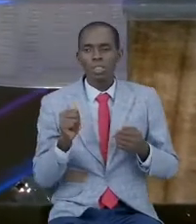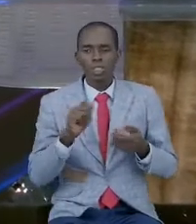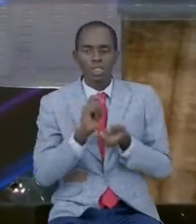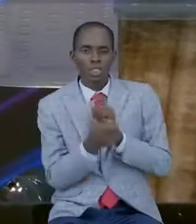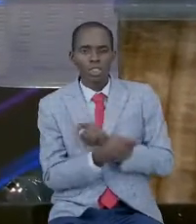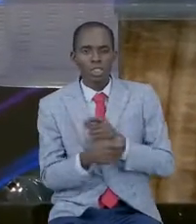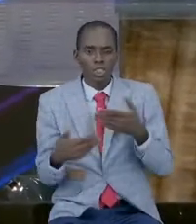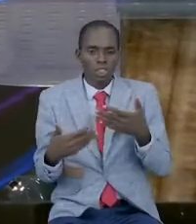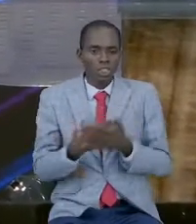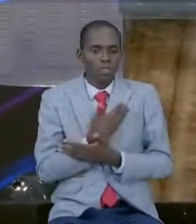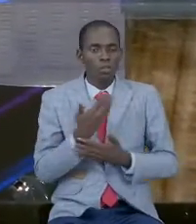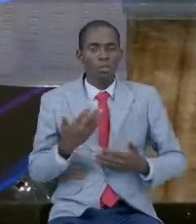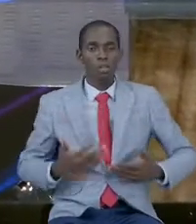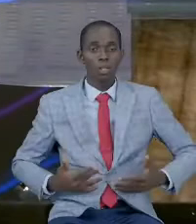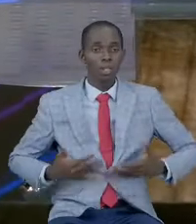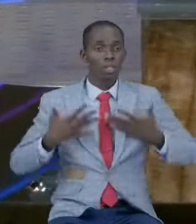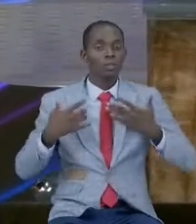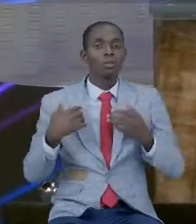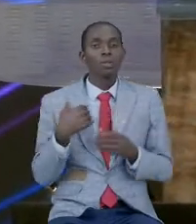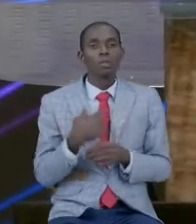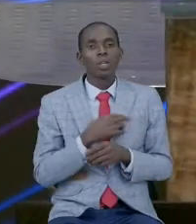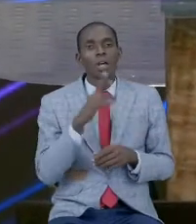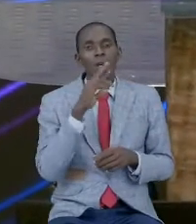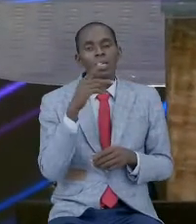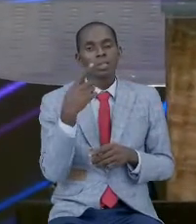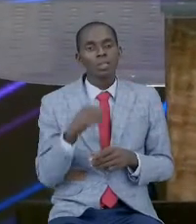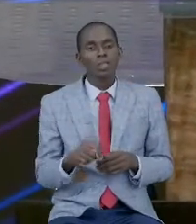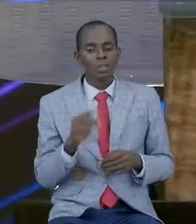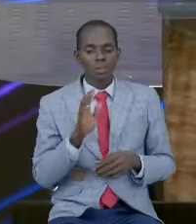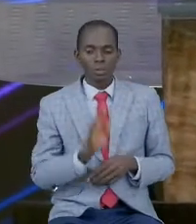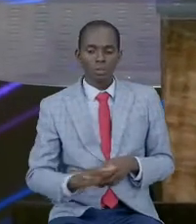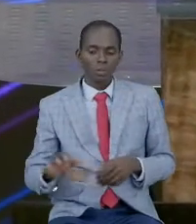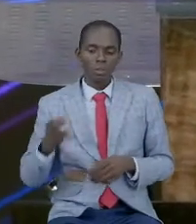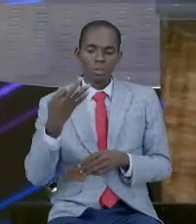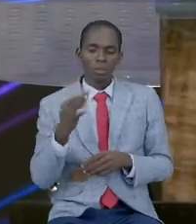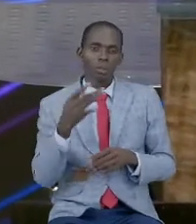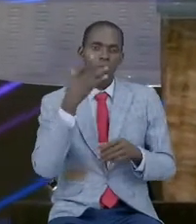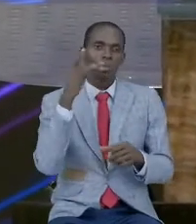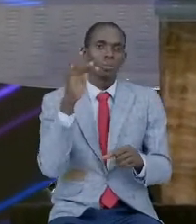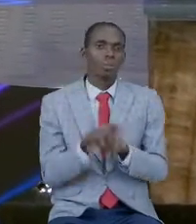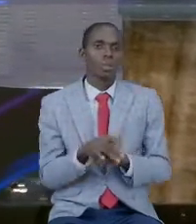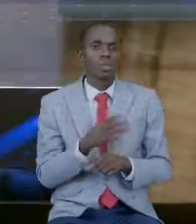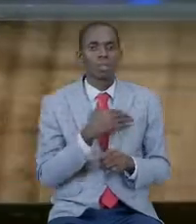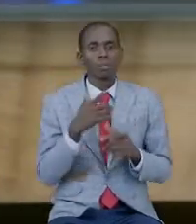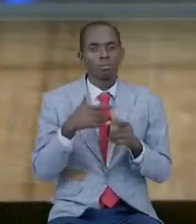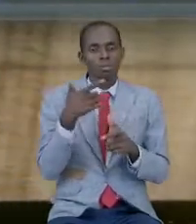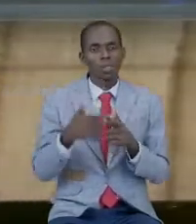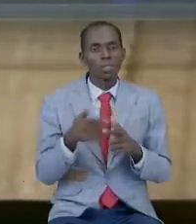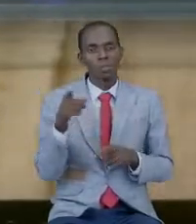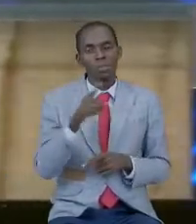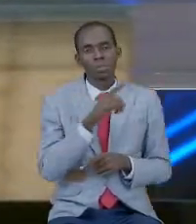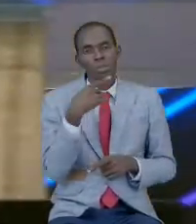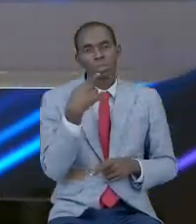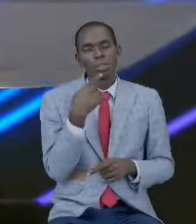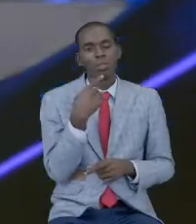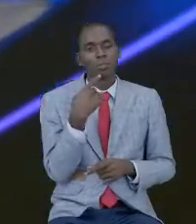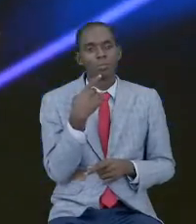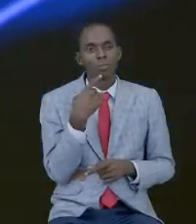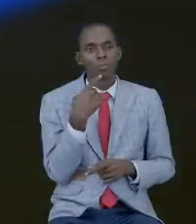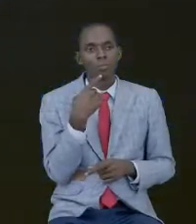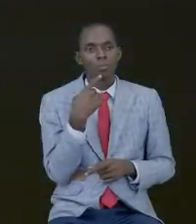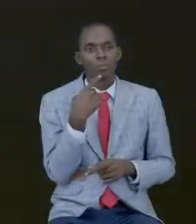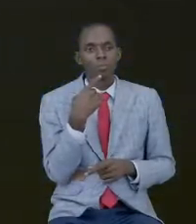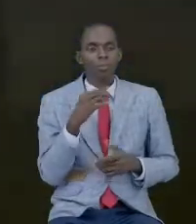We are the children of promise. And then it says that you